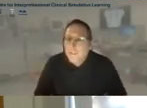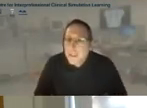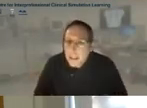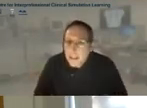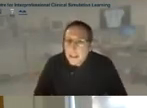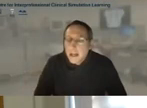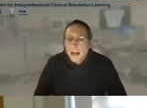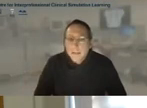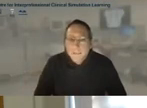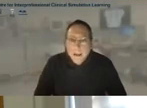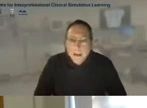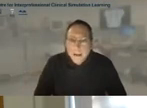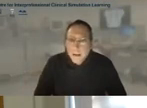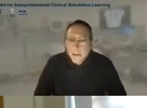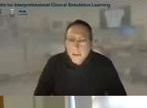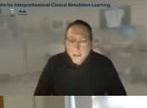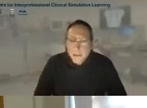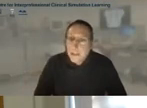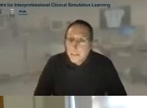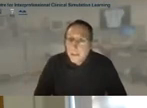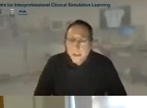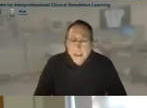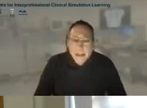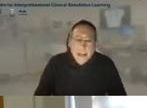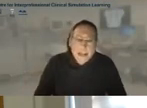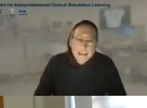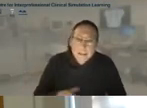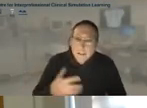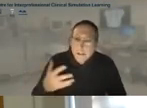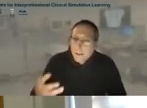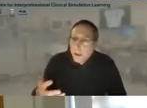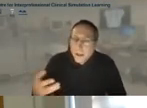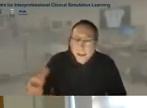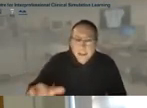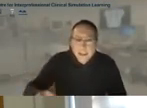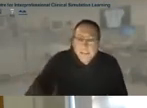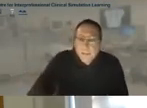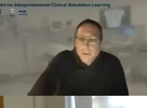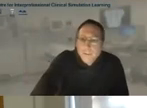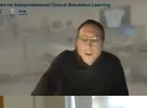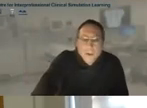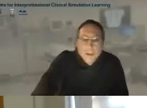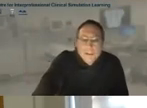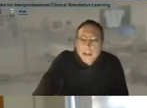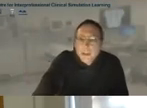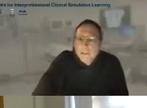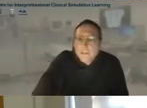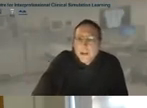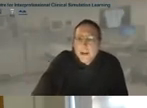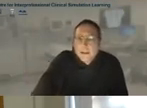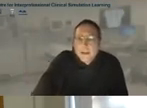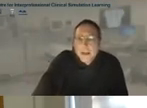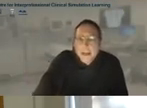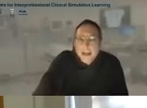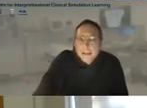the conversation or the debrief and to learn and move forward and celebrate from